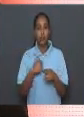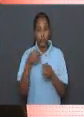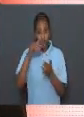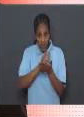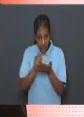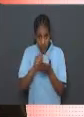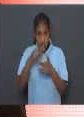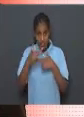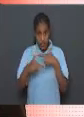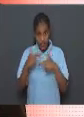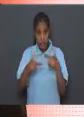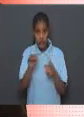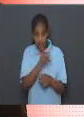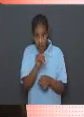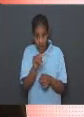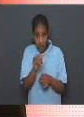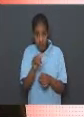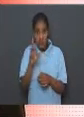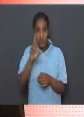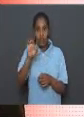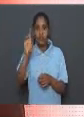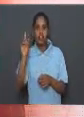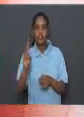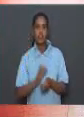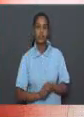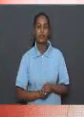write the reaction as a reduction.